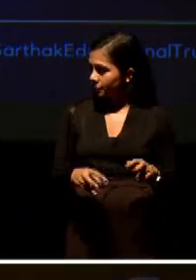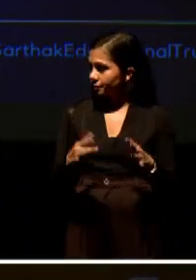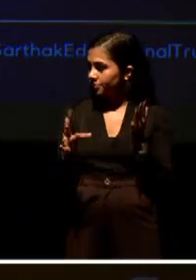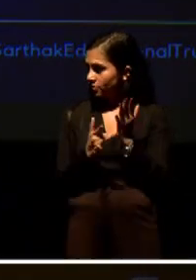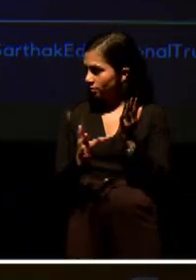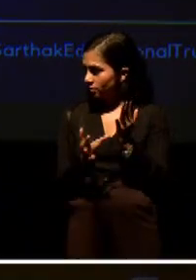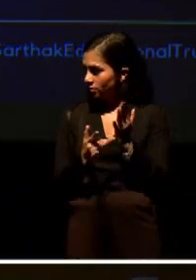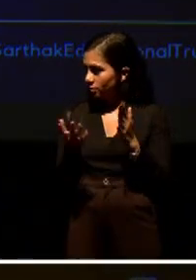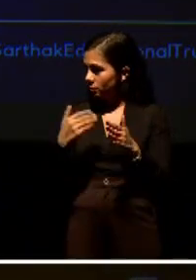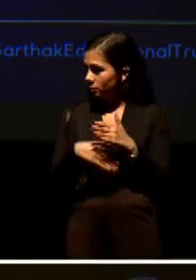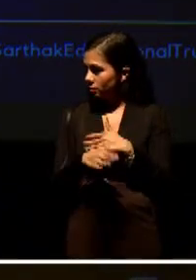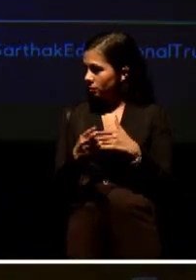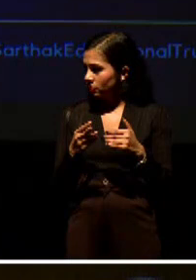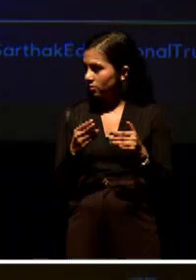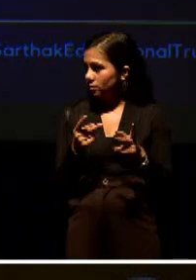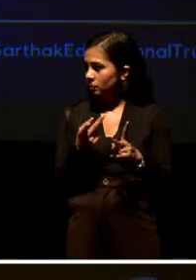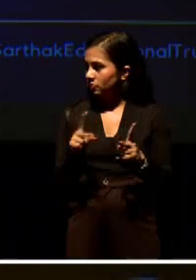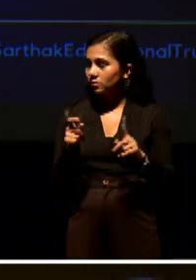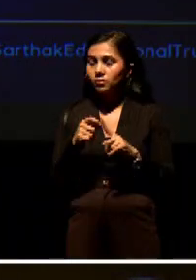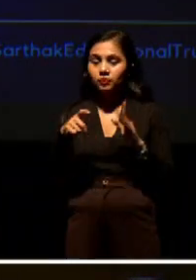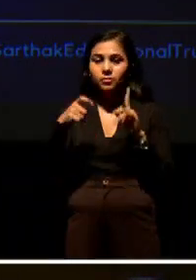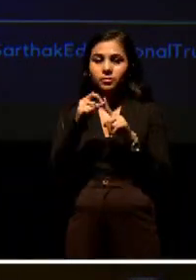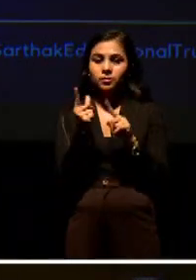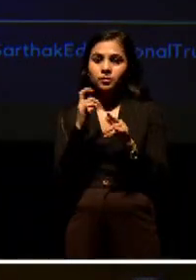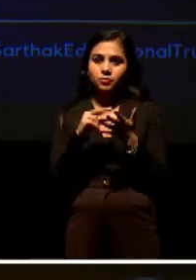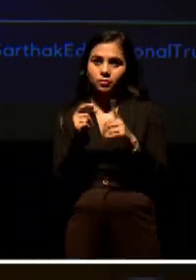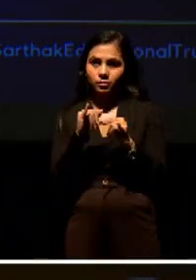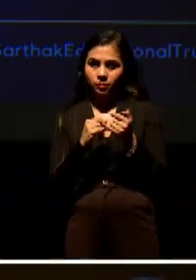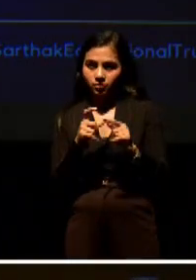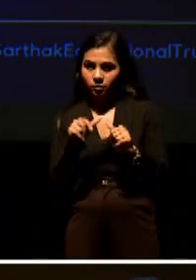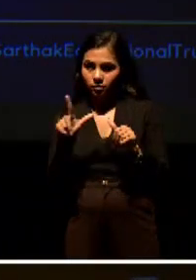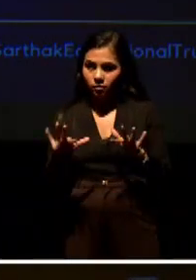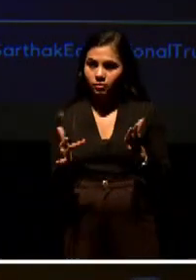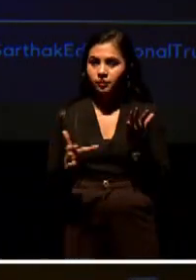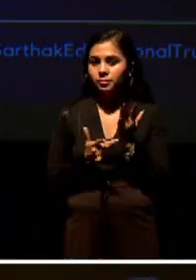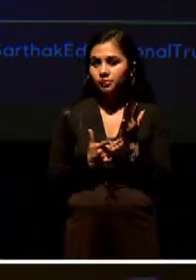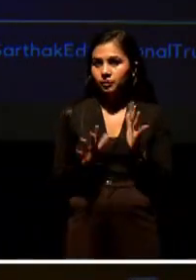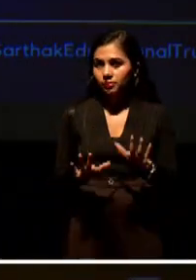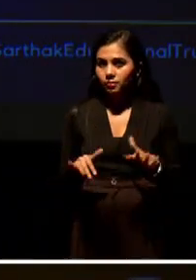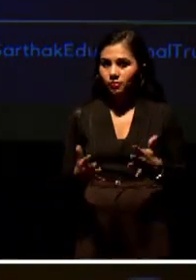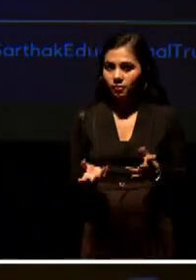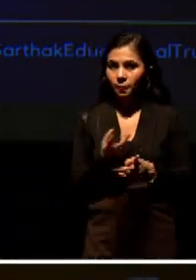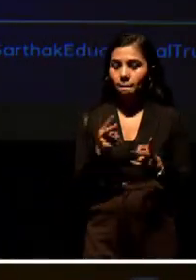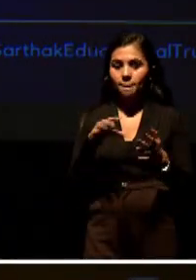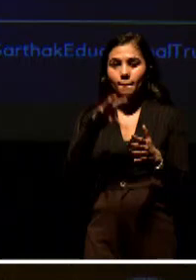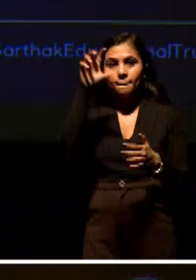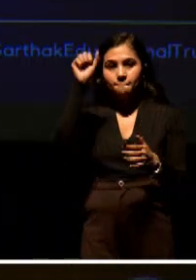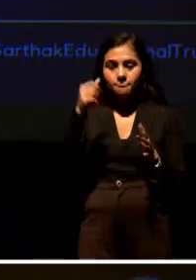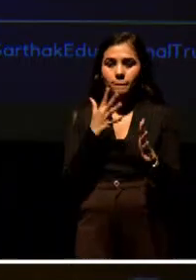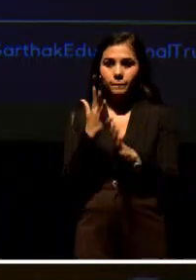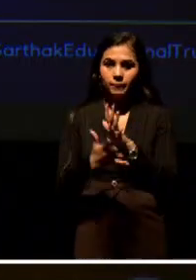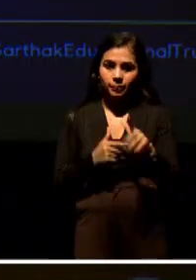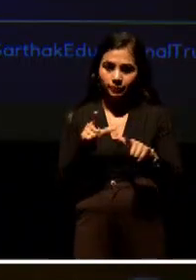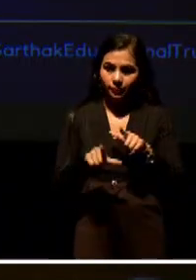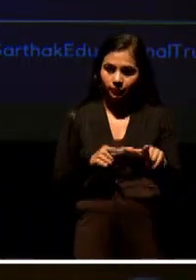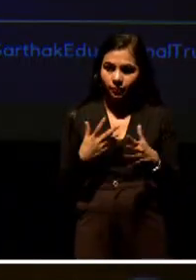We receive a lot of proposals, but every time, we have a technology for identifying the sign language,